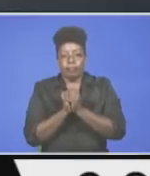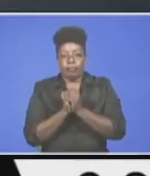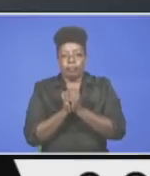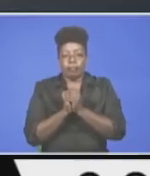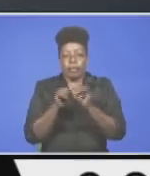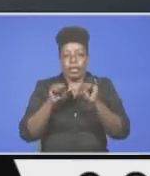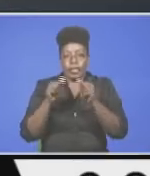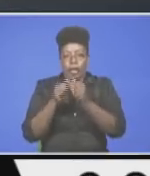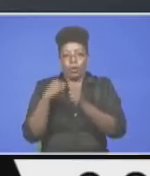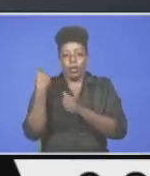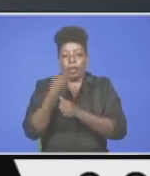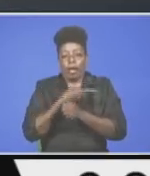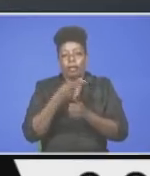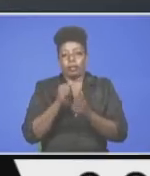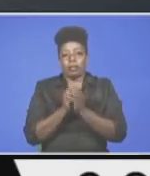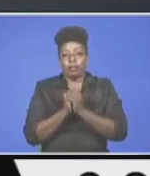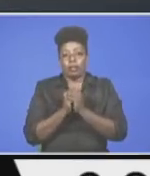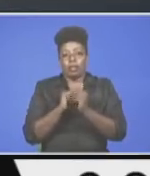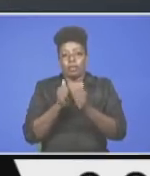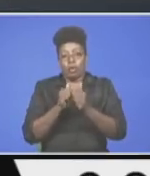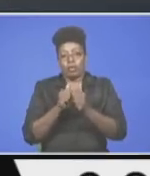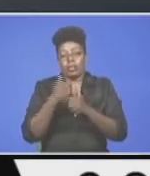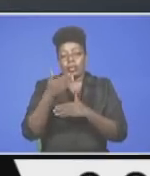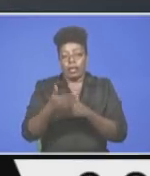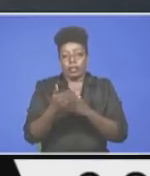We'll stay with us. Sports News is up next.